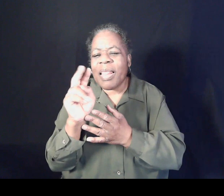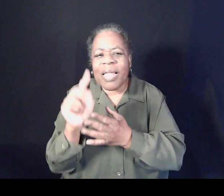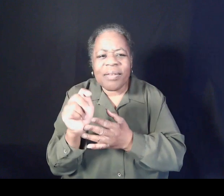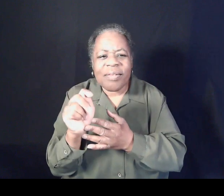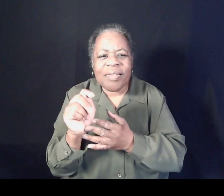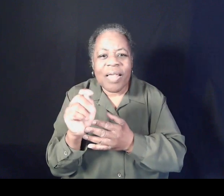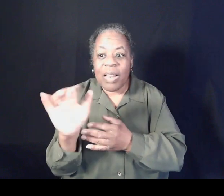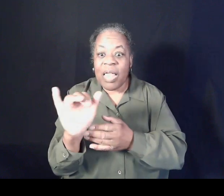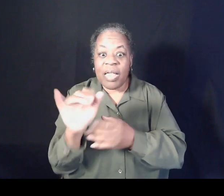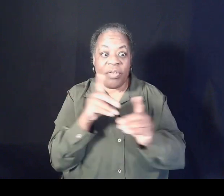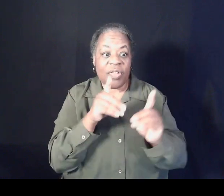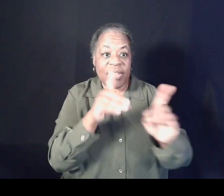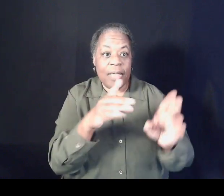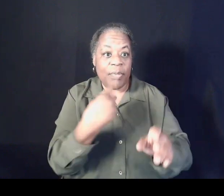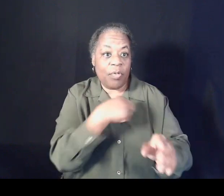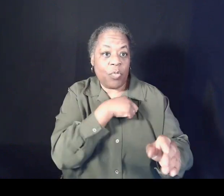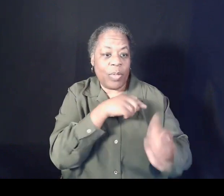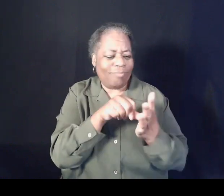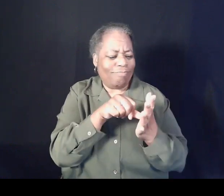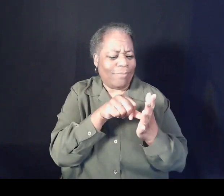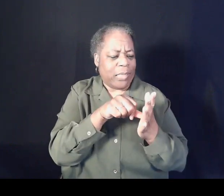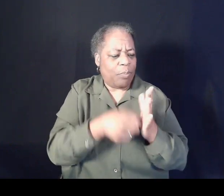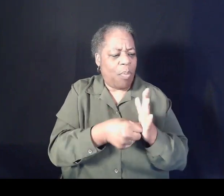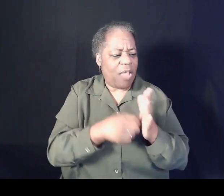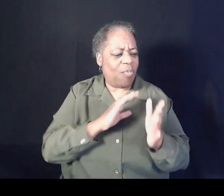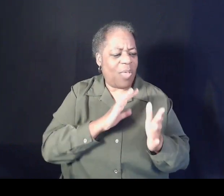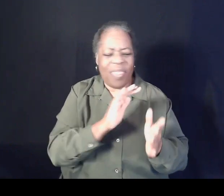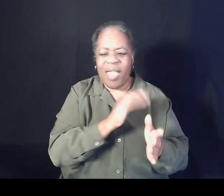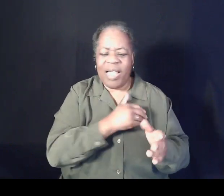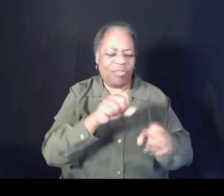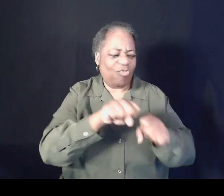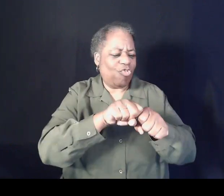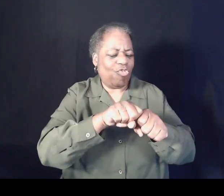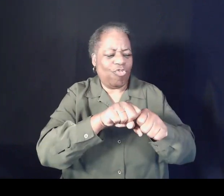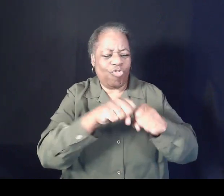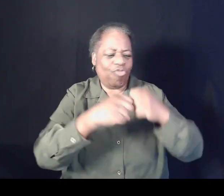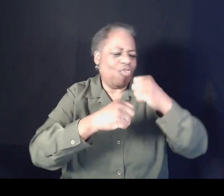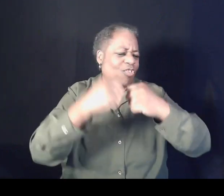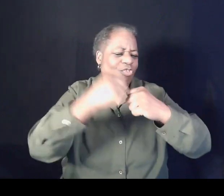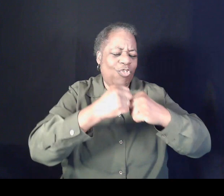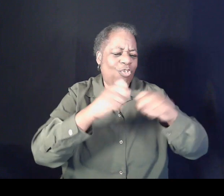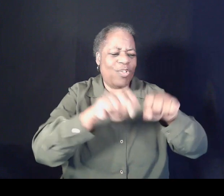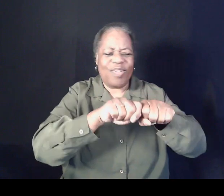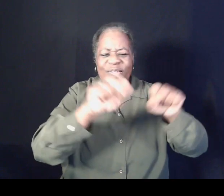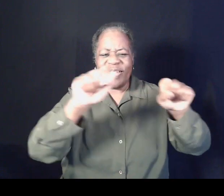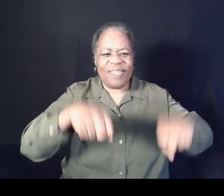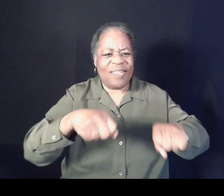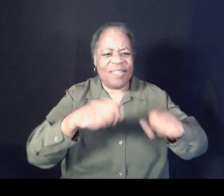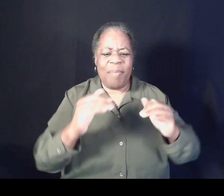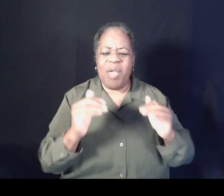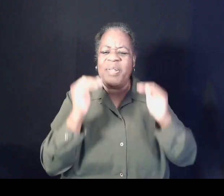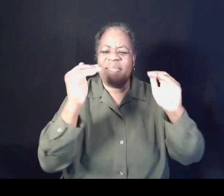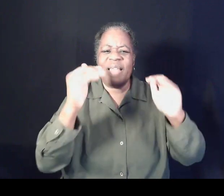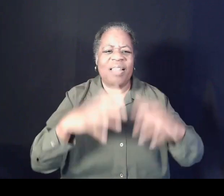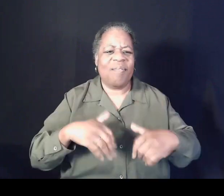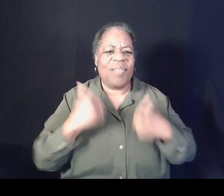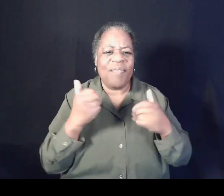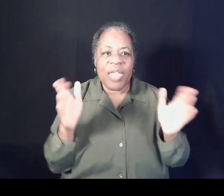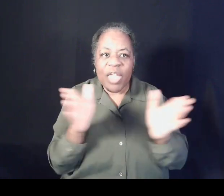have we become too impressed with our structures and our systems and our statuses of life? I want to encourage you